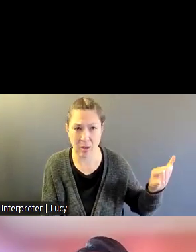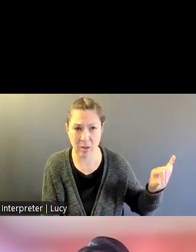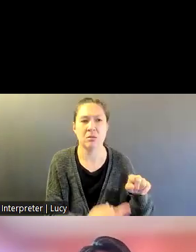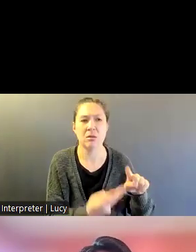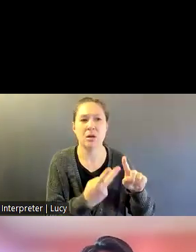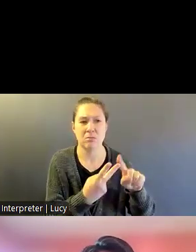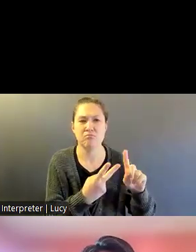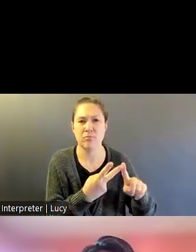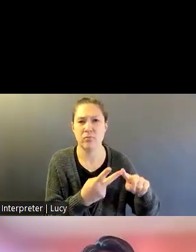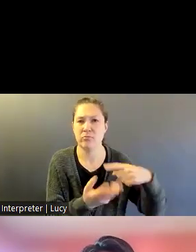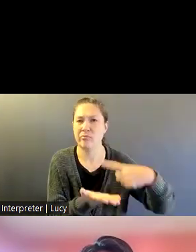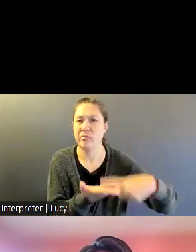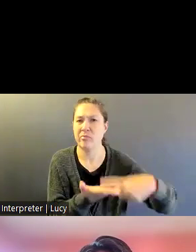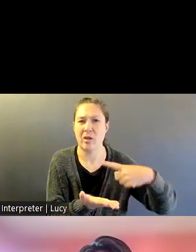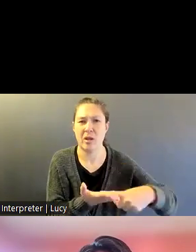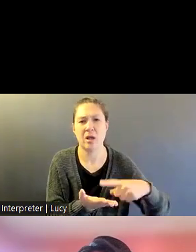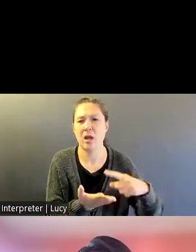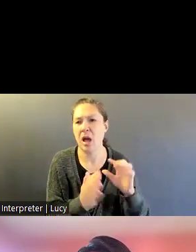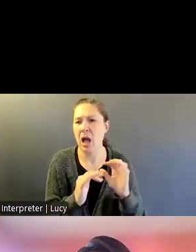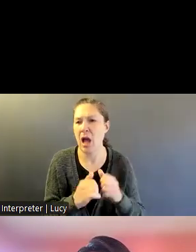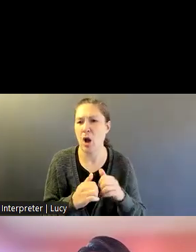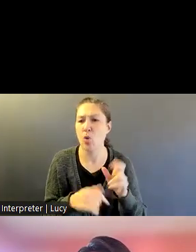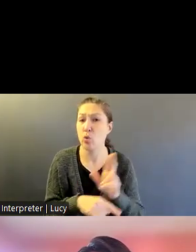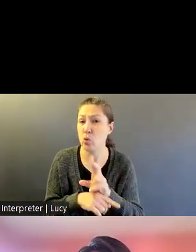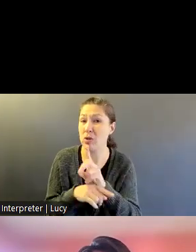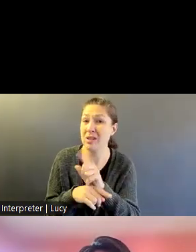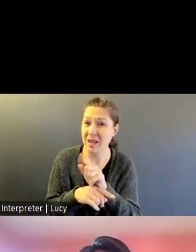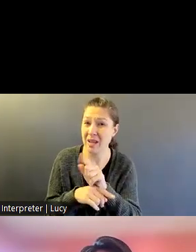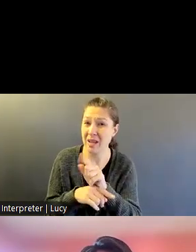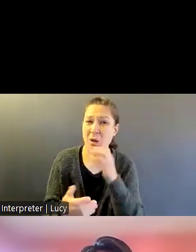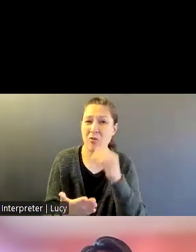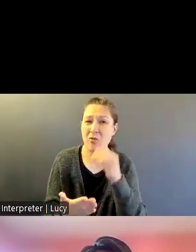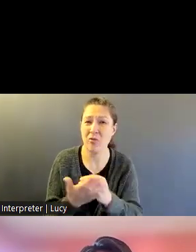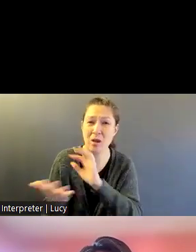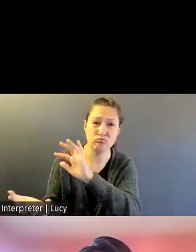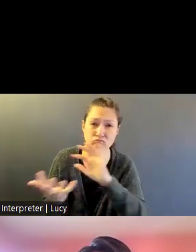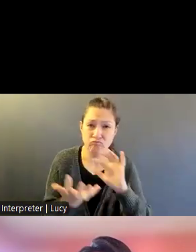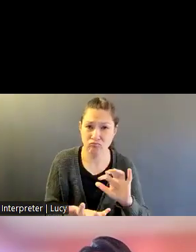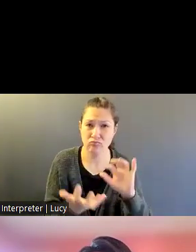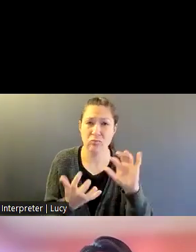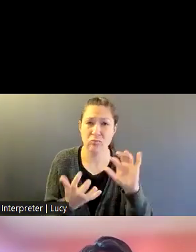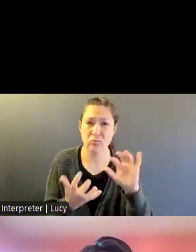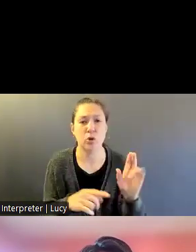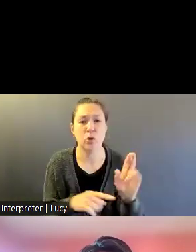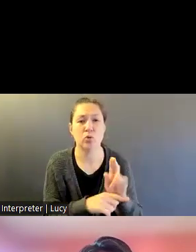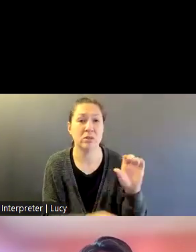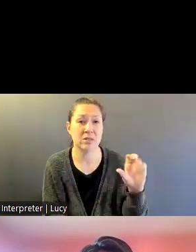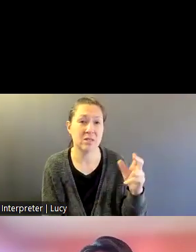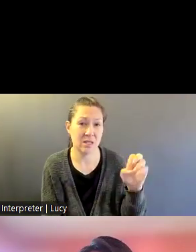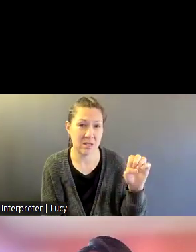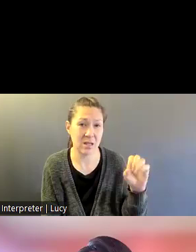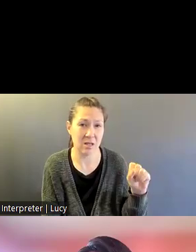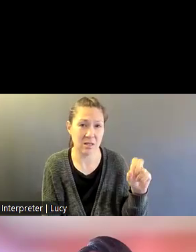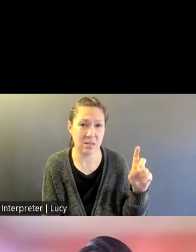used data to obtain funding, CAGS data. So now I'm going to turn it over to Philip